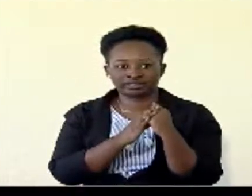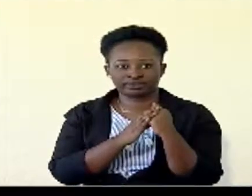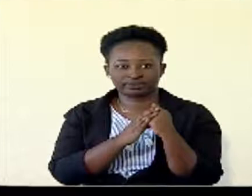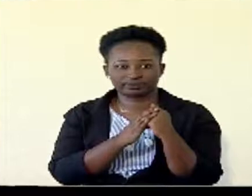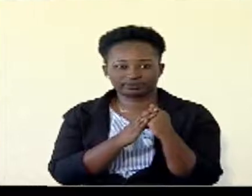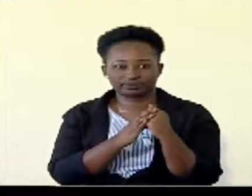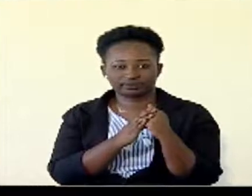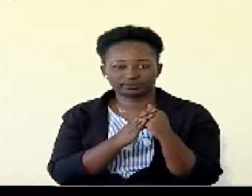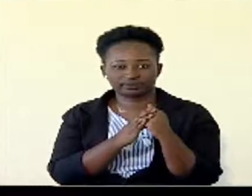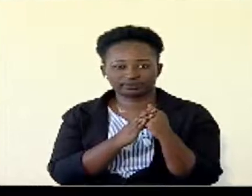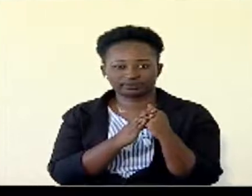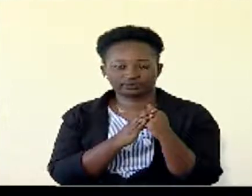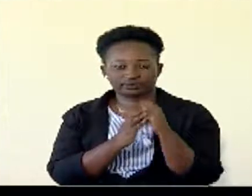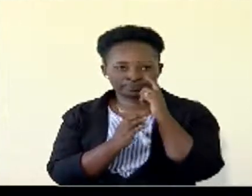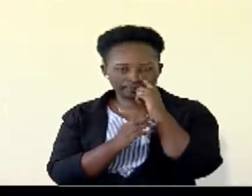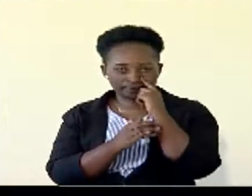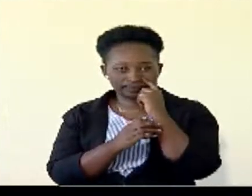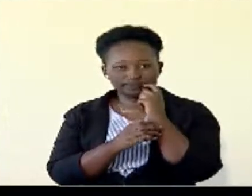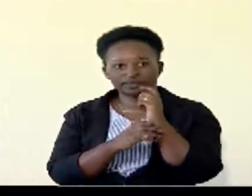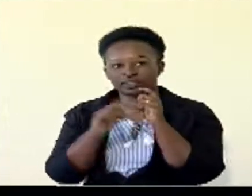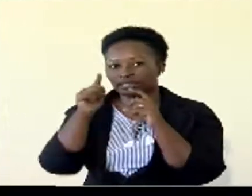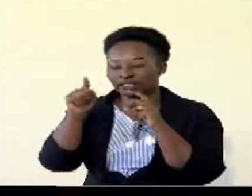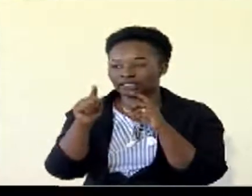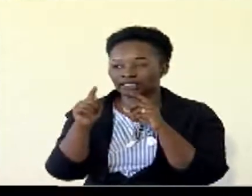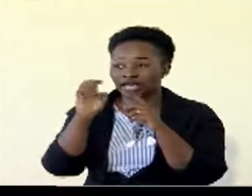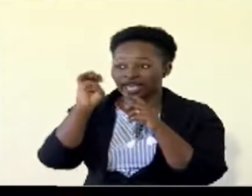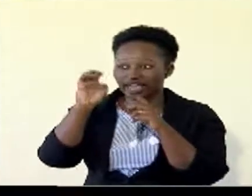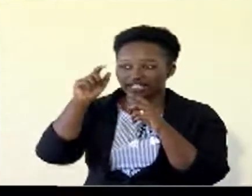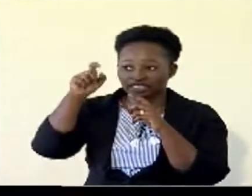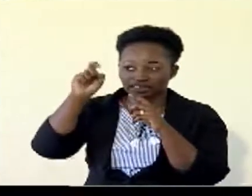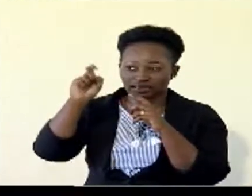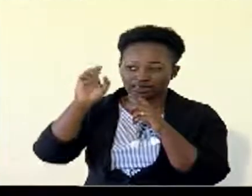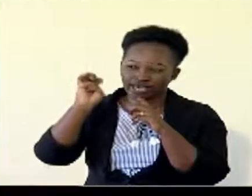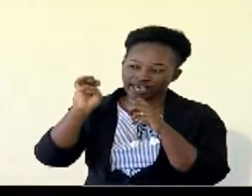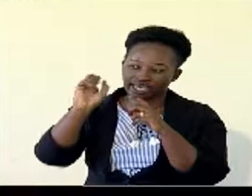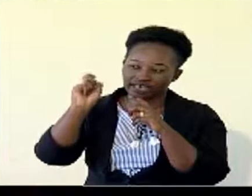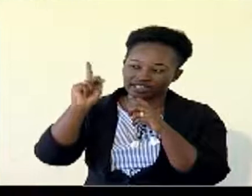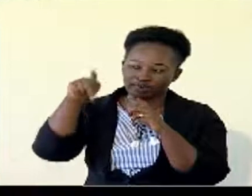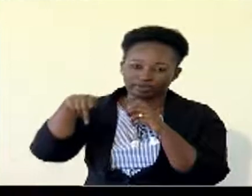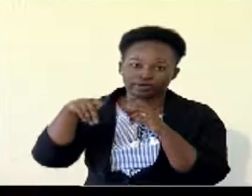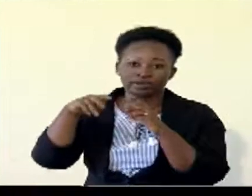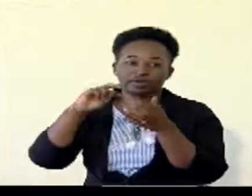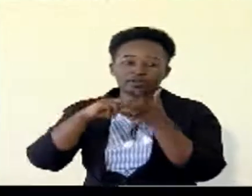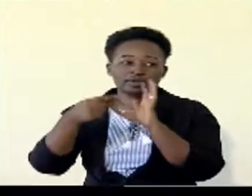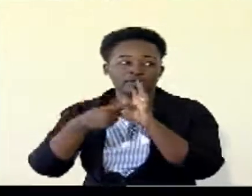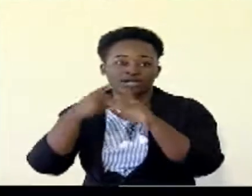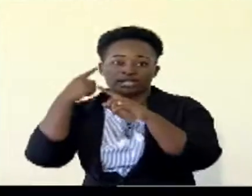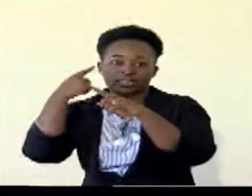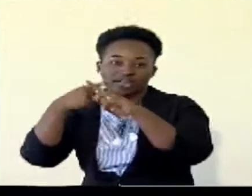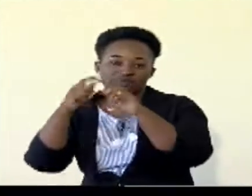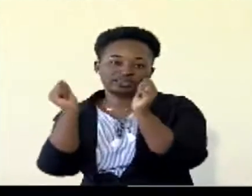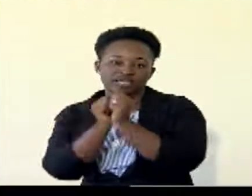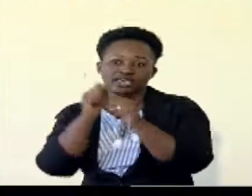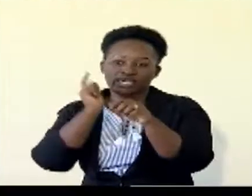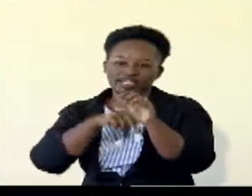times 10, this one exponent. This one already means times 10. The moment you press